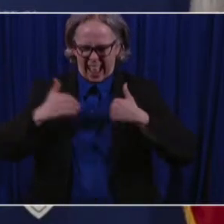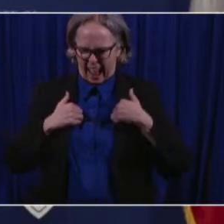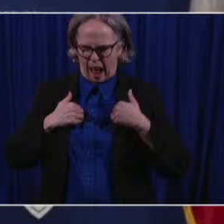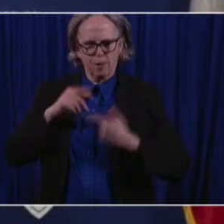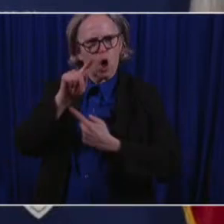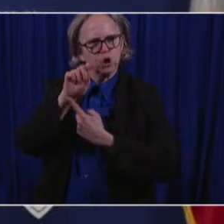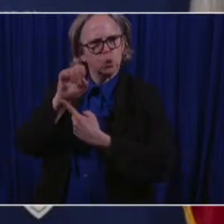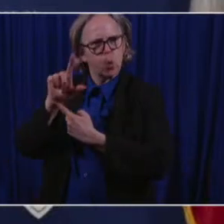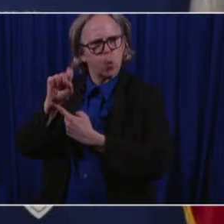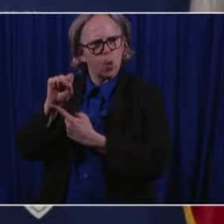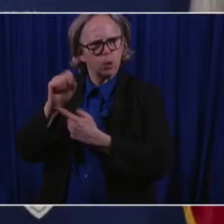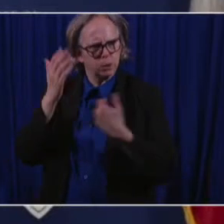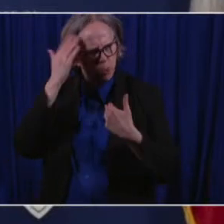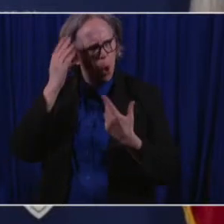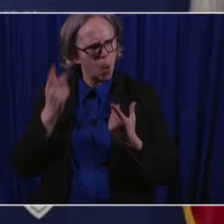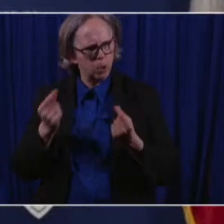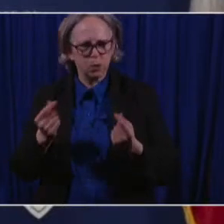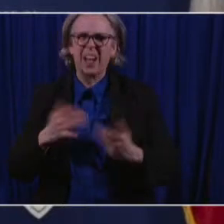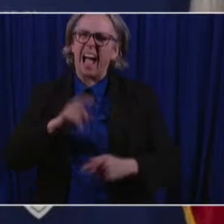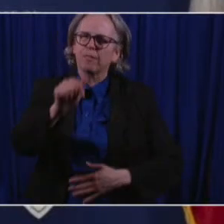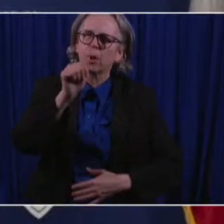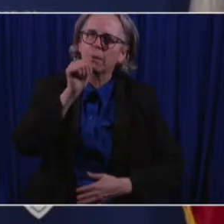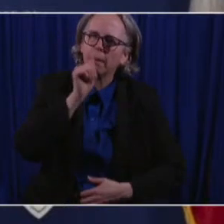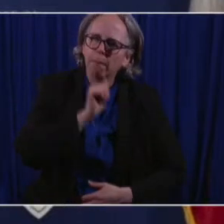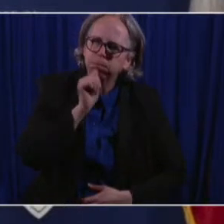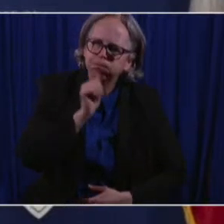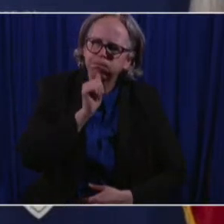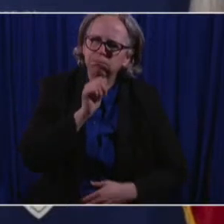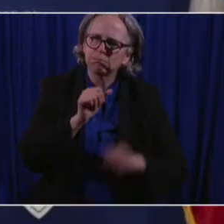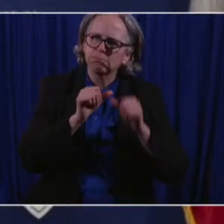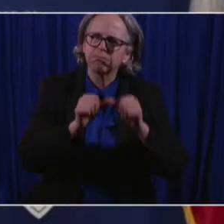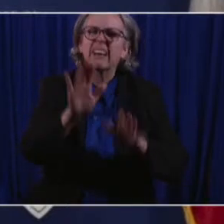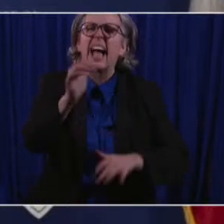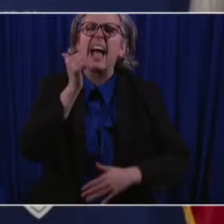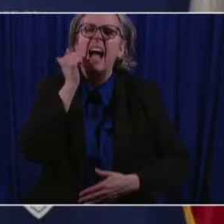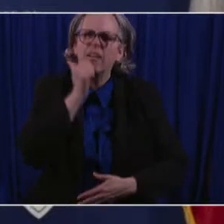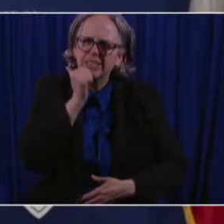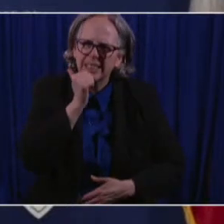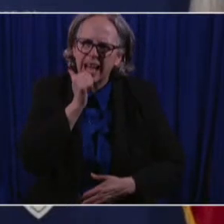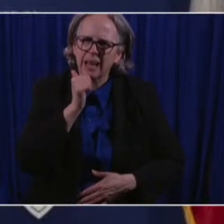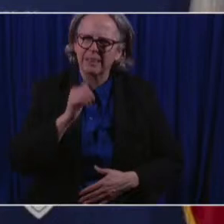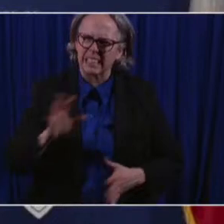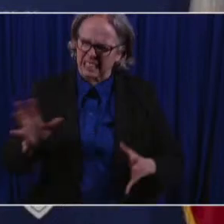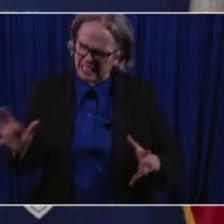have to use the tool, and we got to use it every day, and that is vaccinate people.